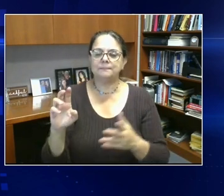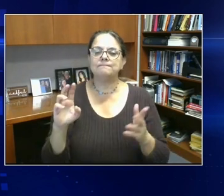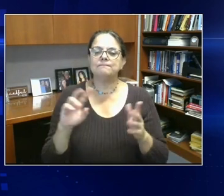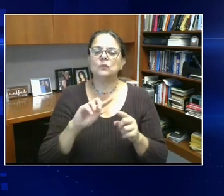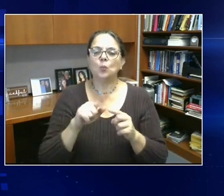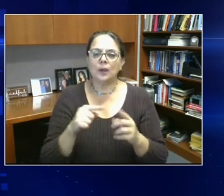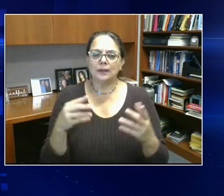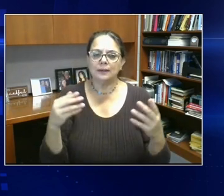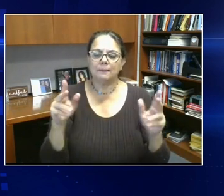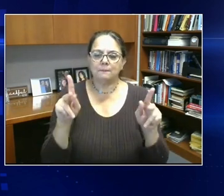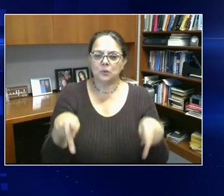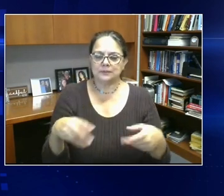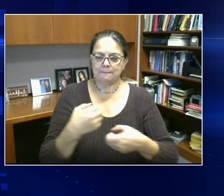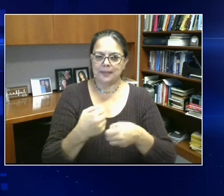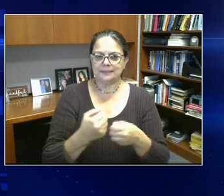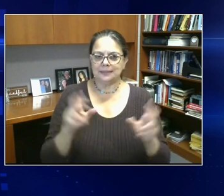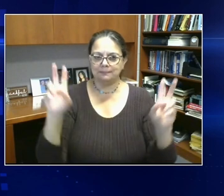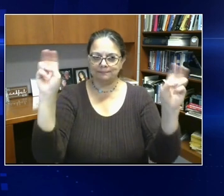DDE.